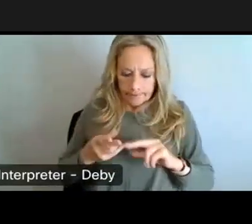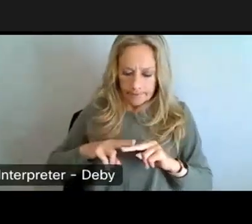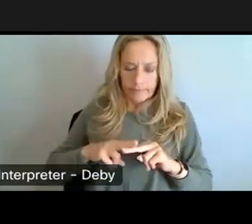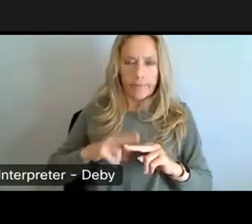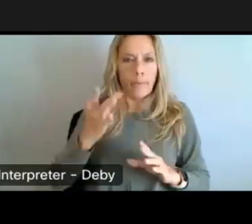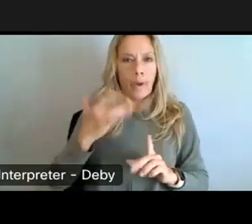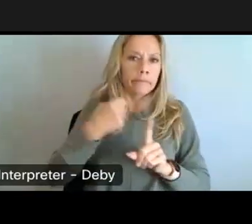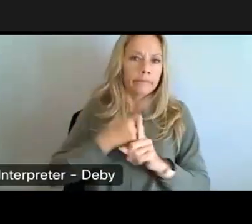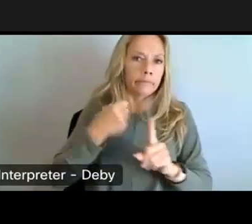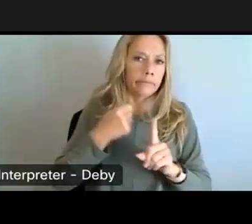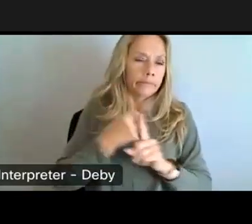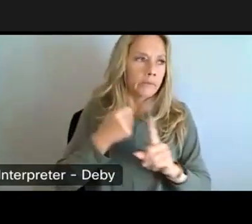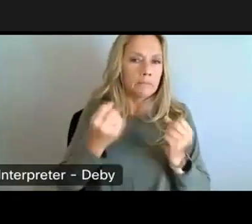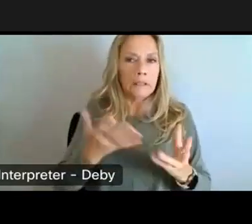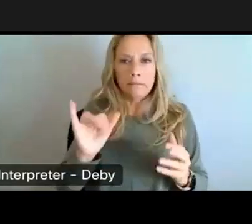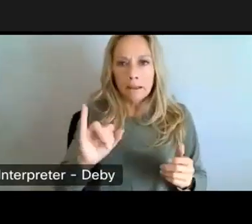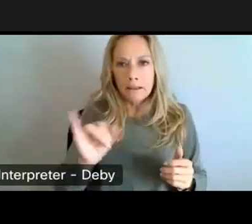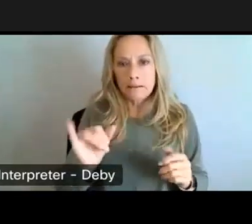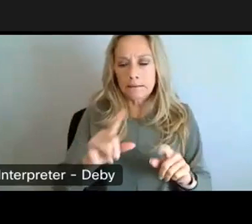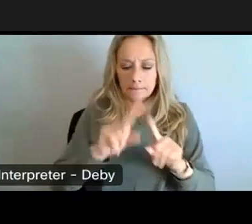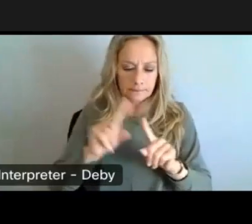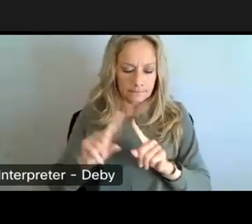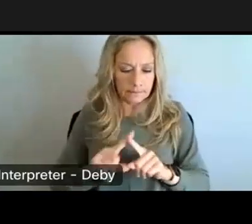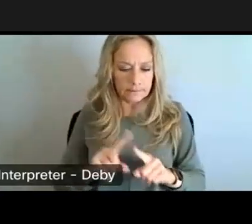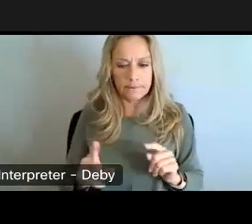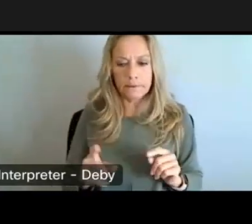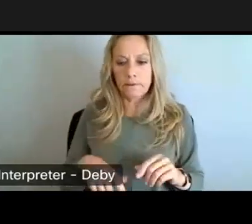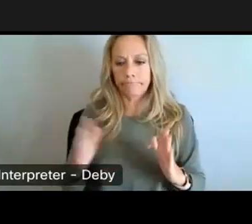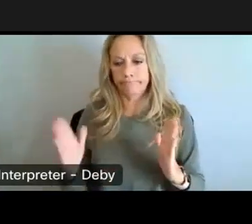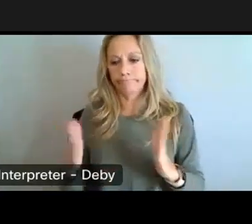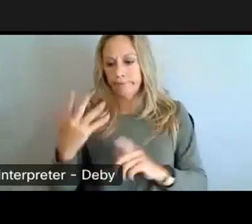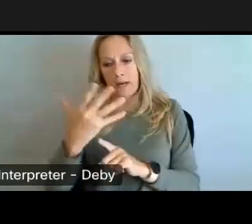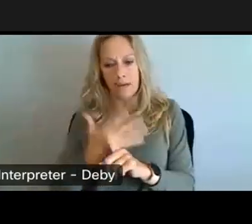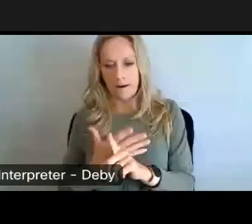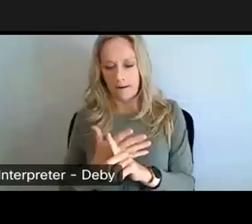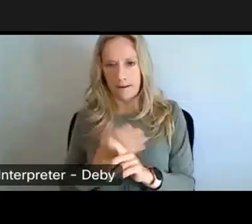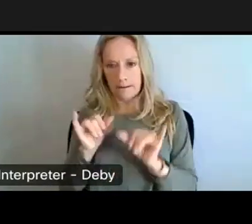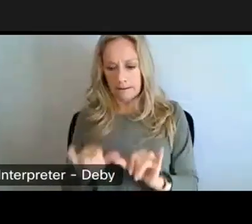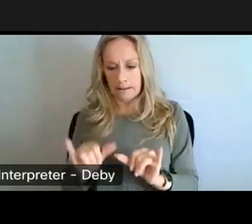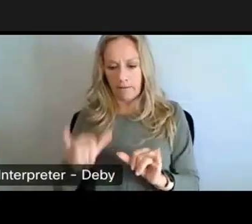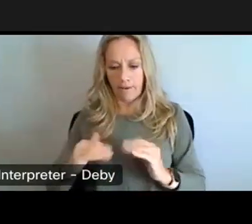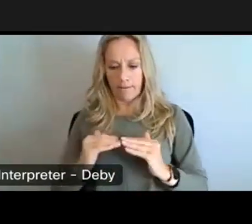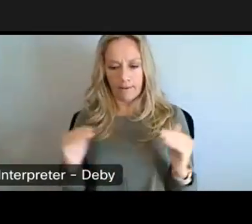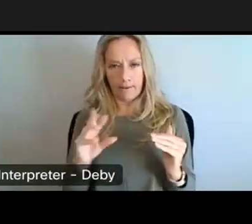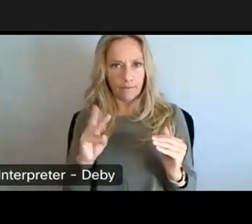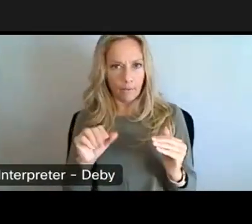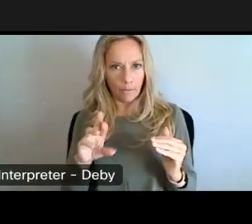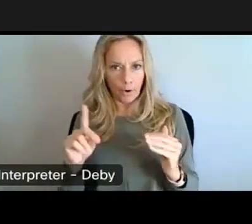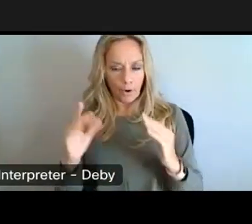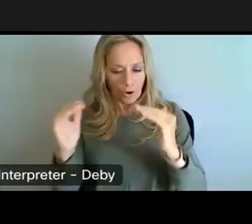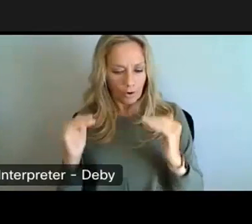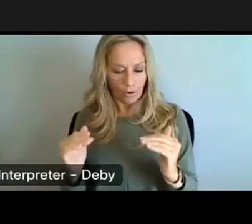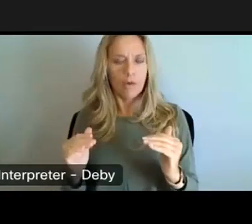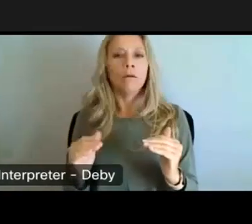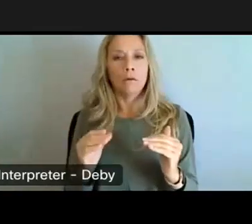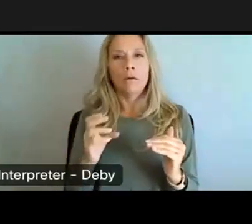infections and different things going on. And I spent about another 5 months in that ward. And then